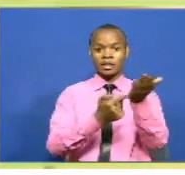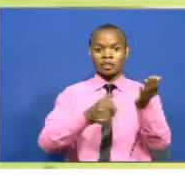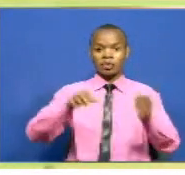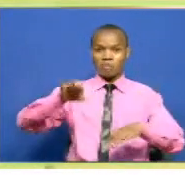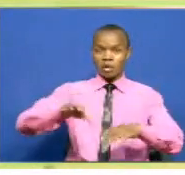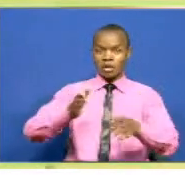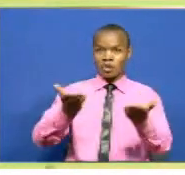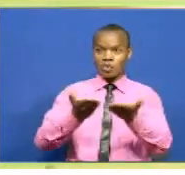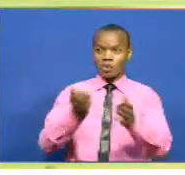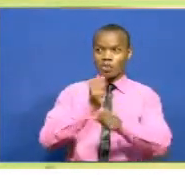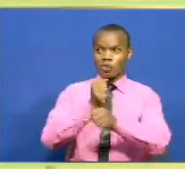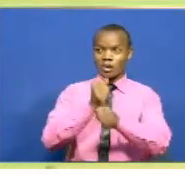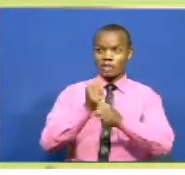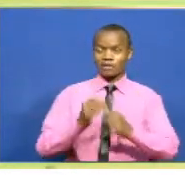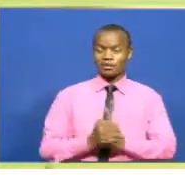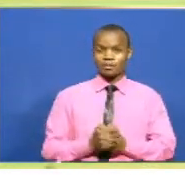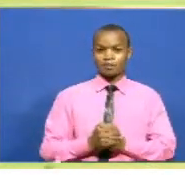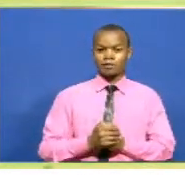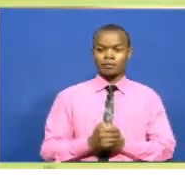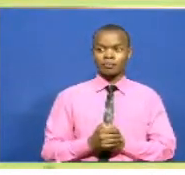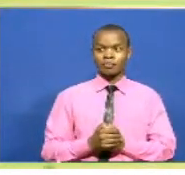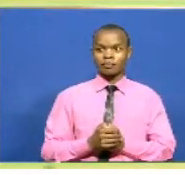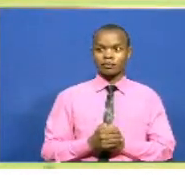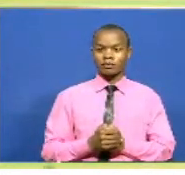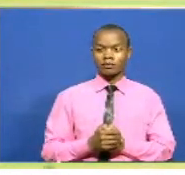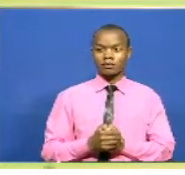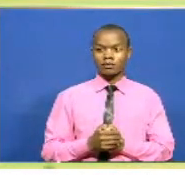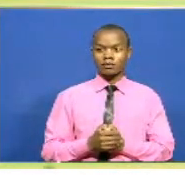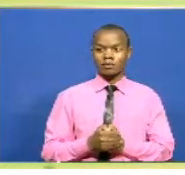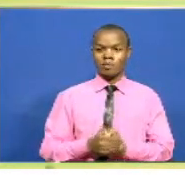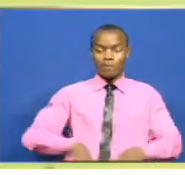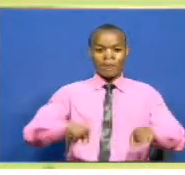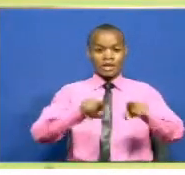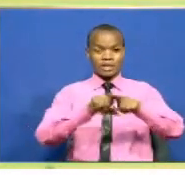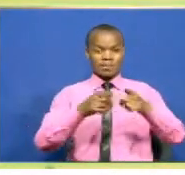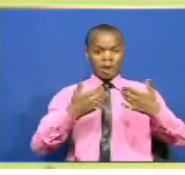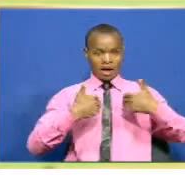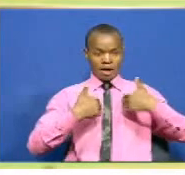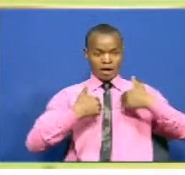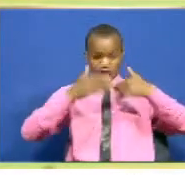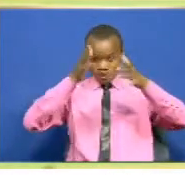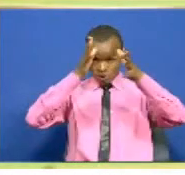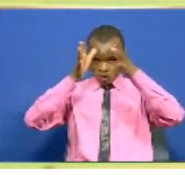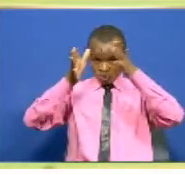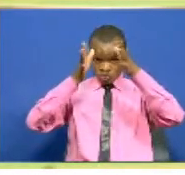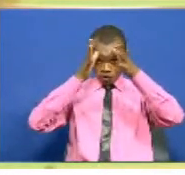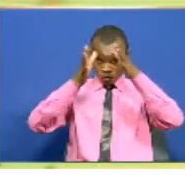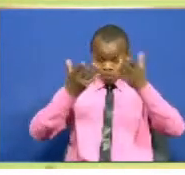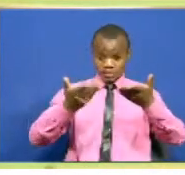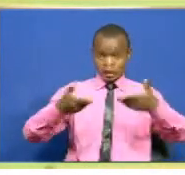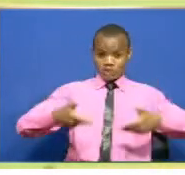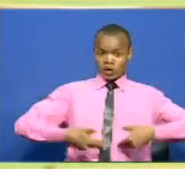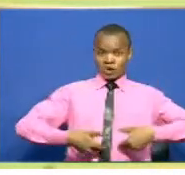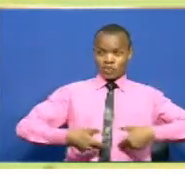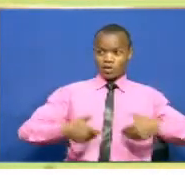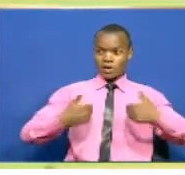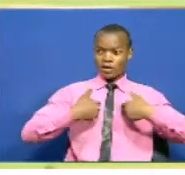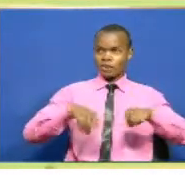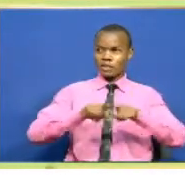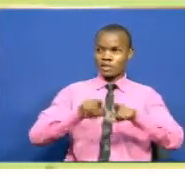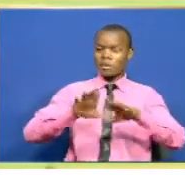working on. Within Kenya, we have a great and innovative youthful population. As Your Excellency, you've